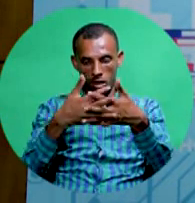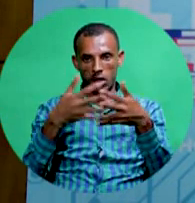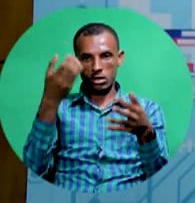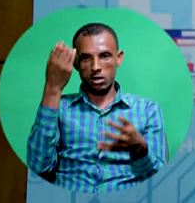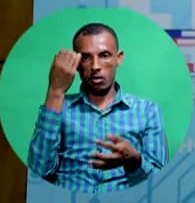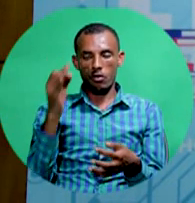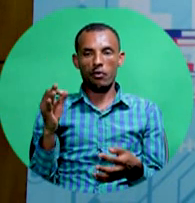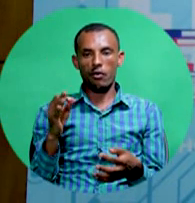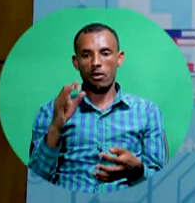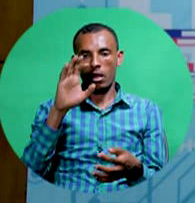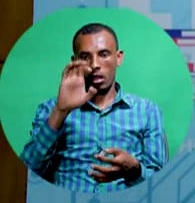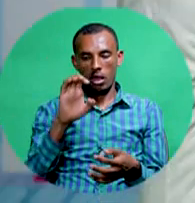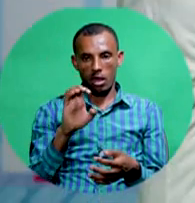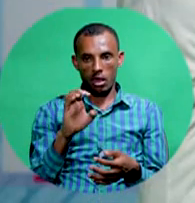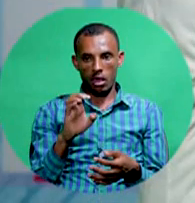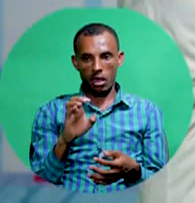of e raised to